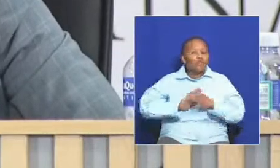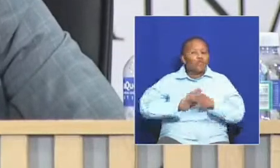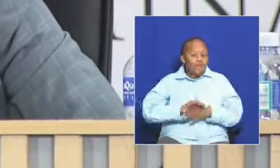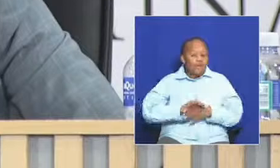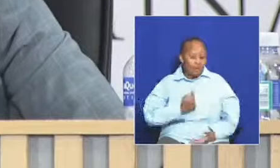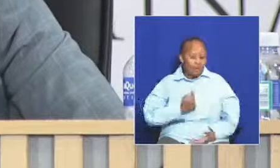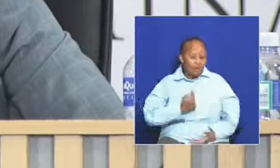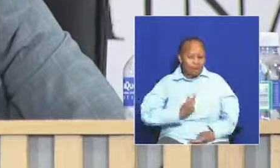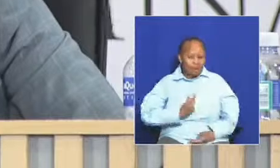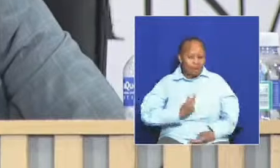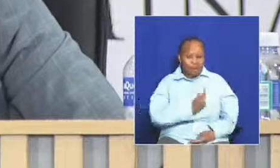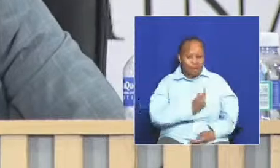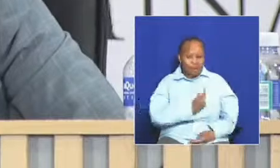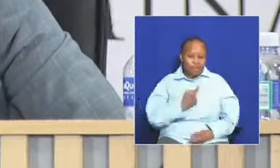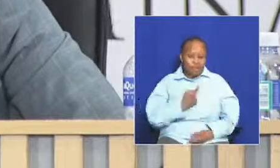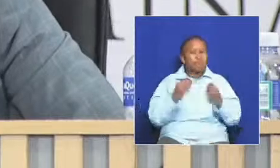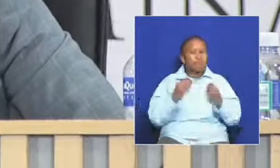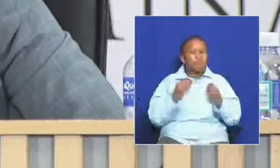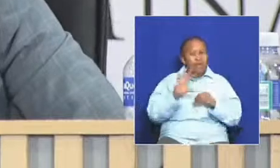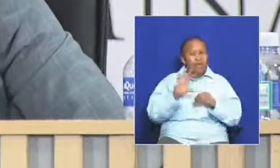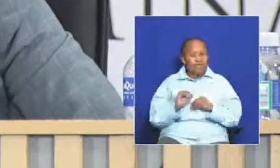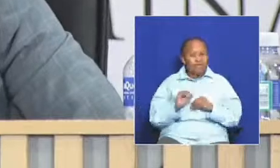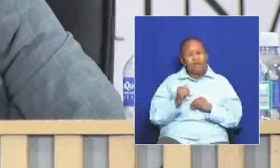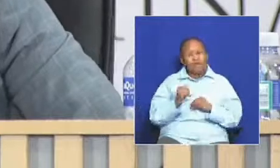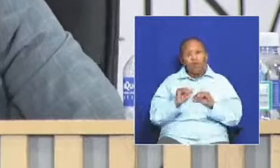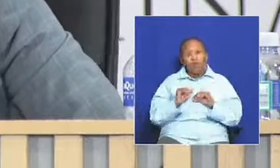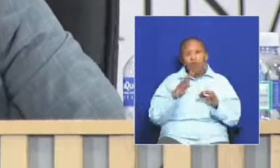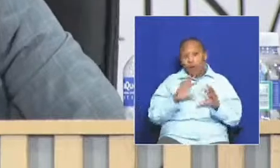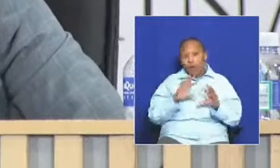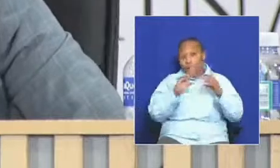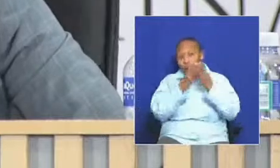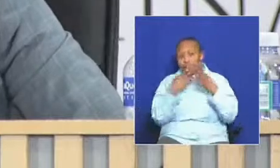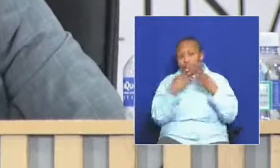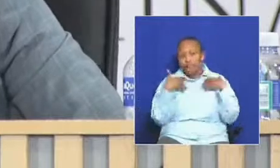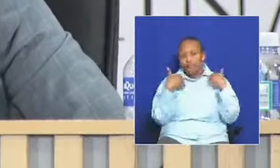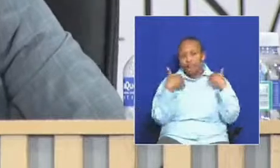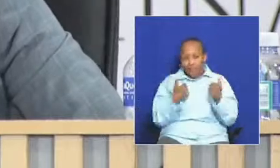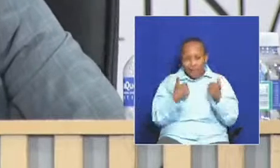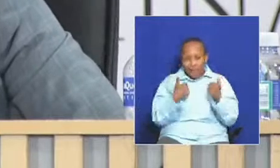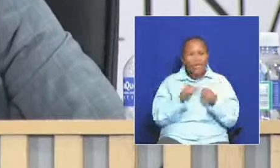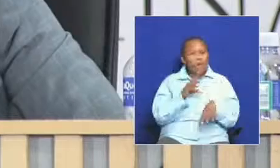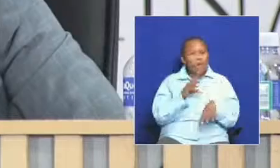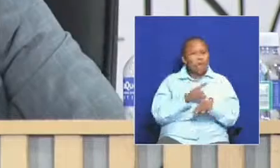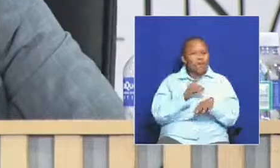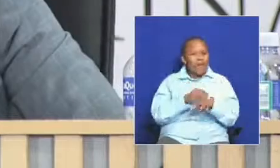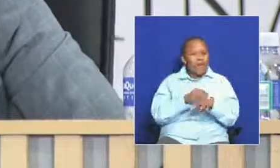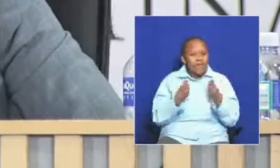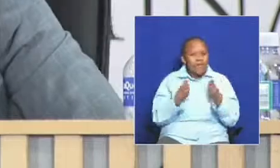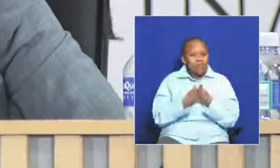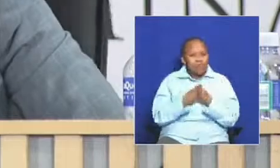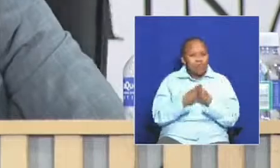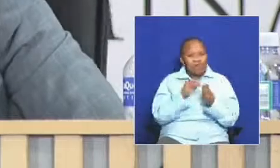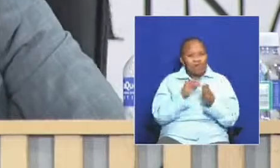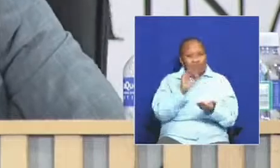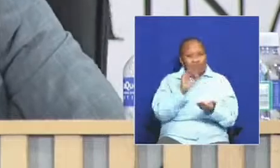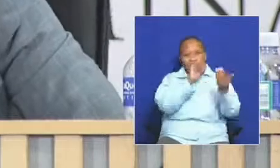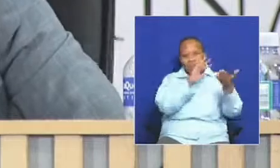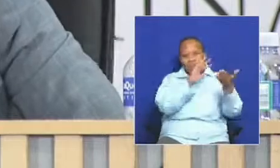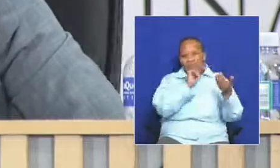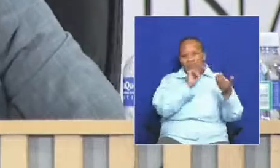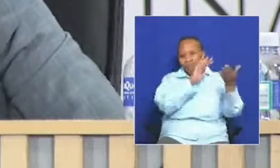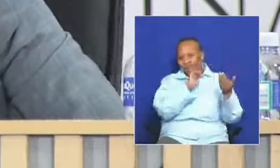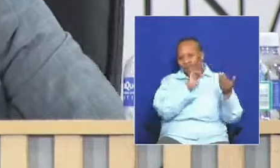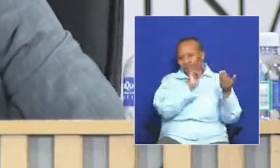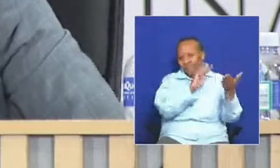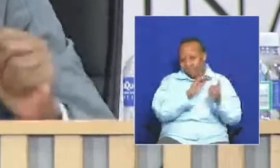equipment to the Department of Health. Then that is when the SIU flagged that there